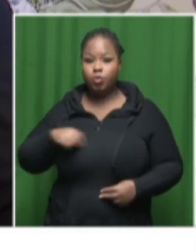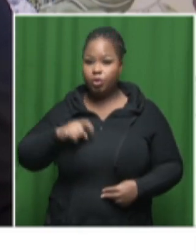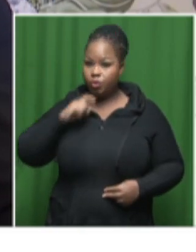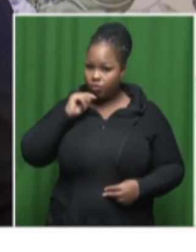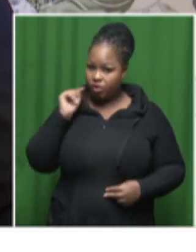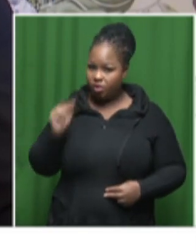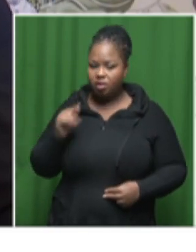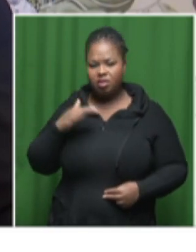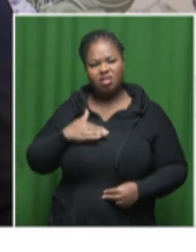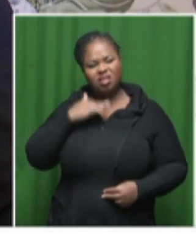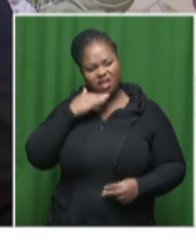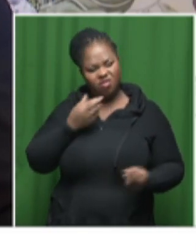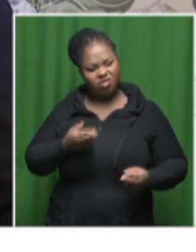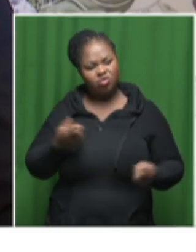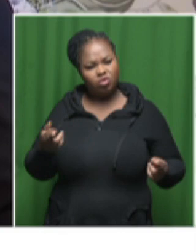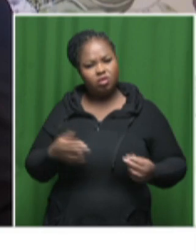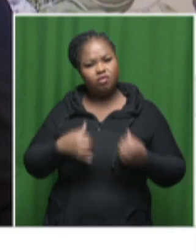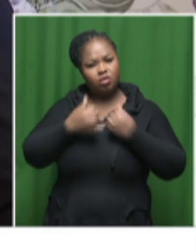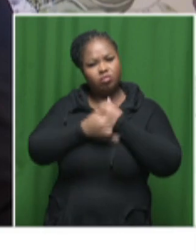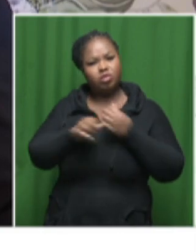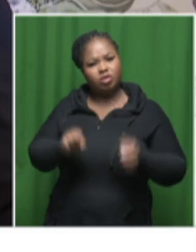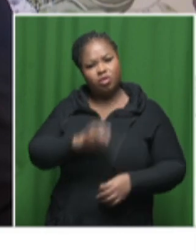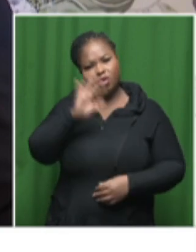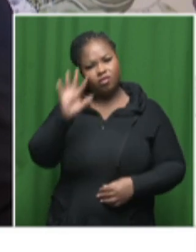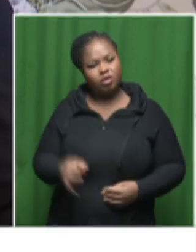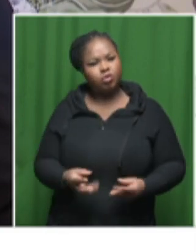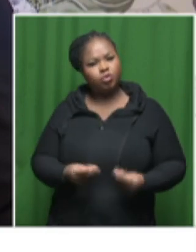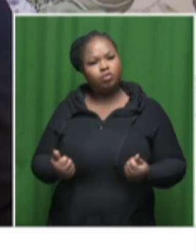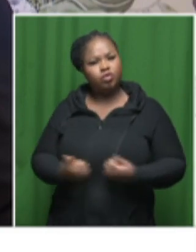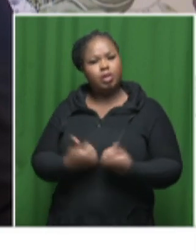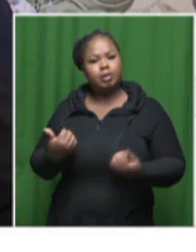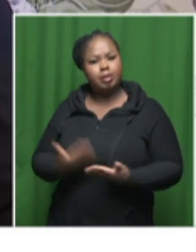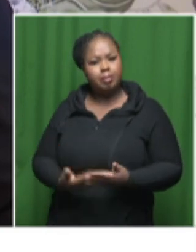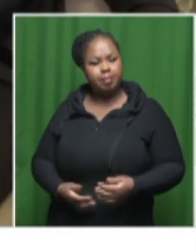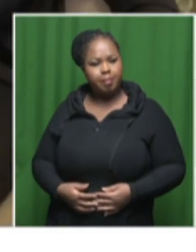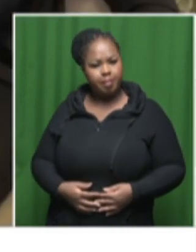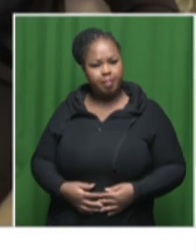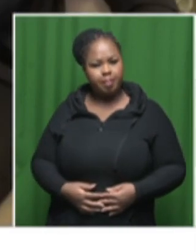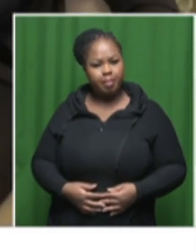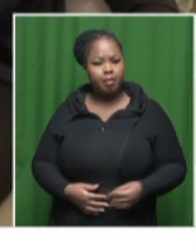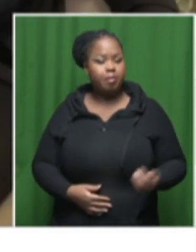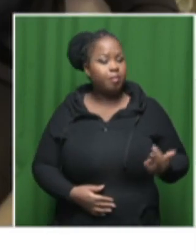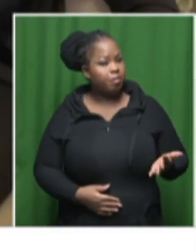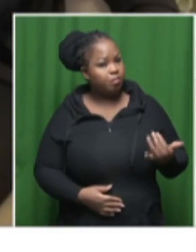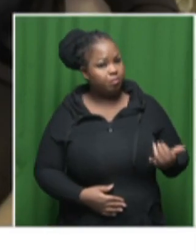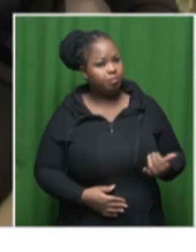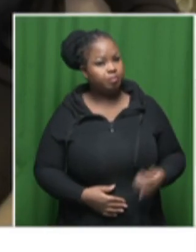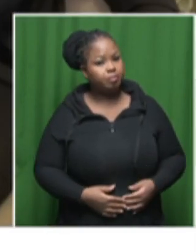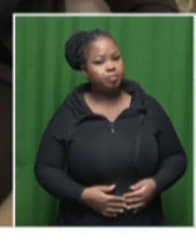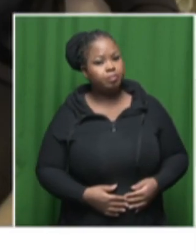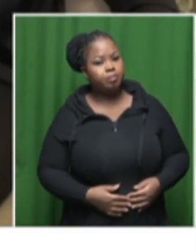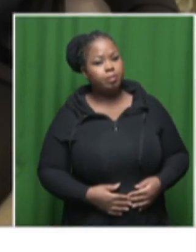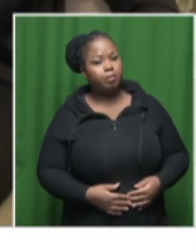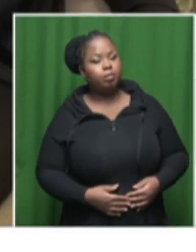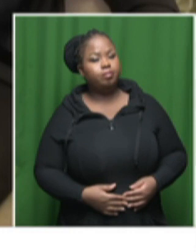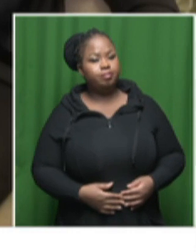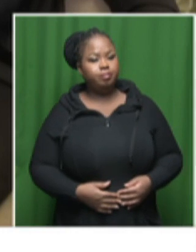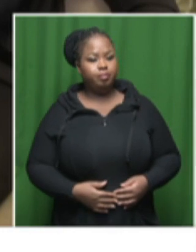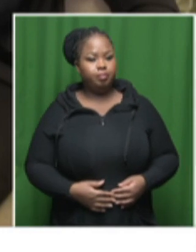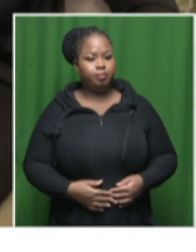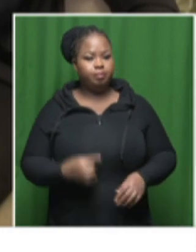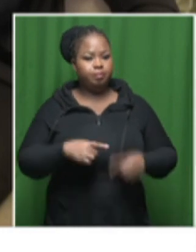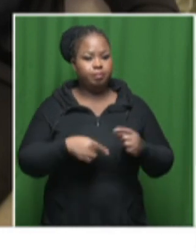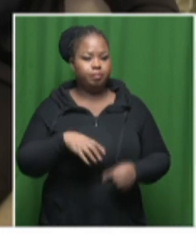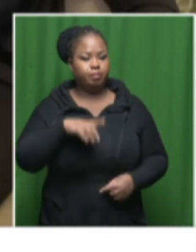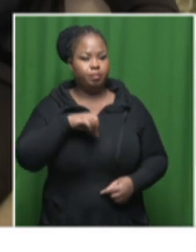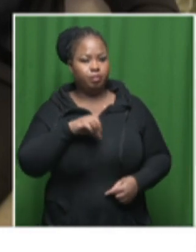there could be enough resources for this country to resolve any challenge. And by the way, with regard to the